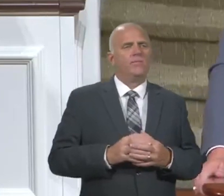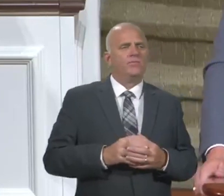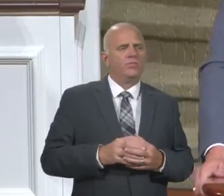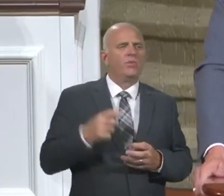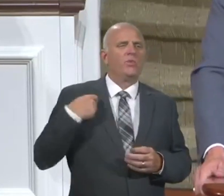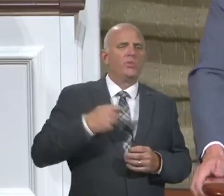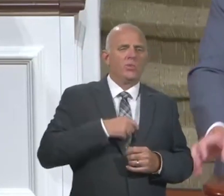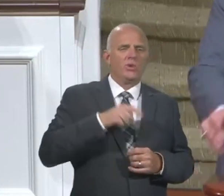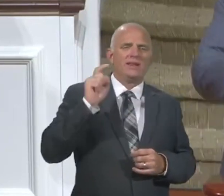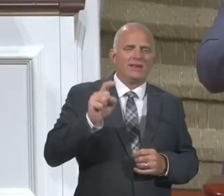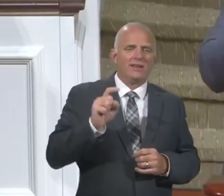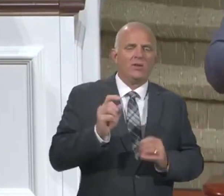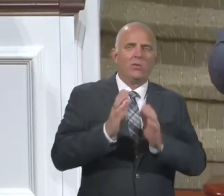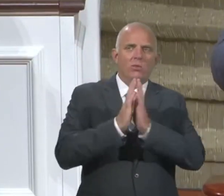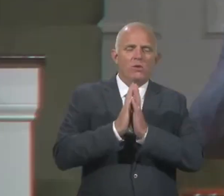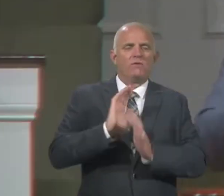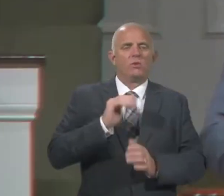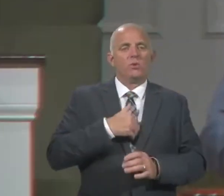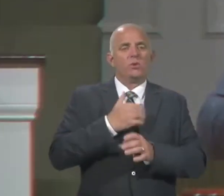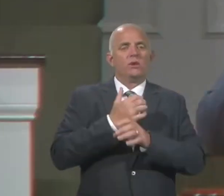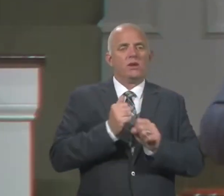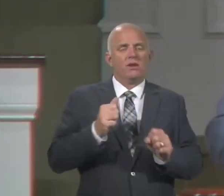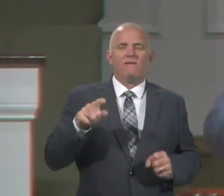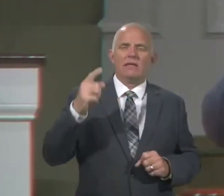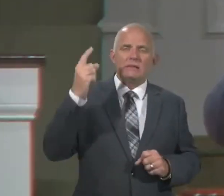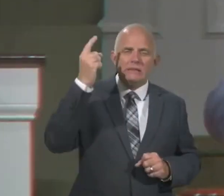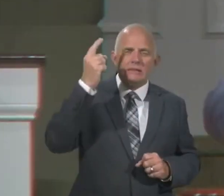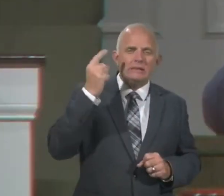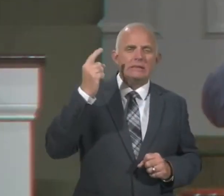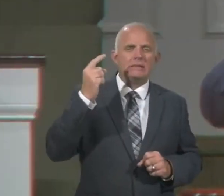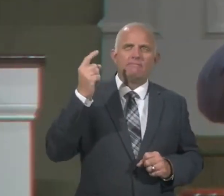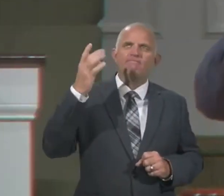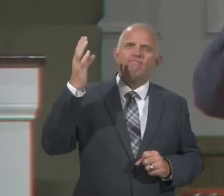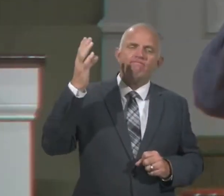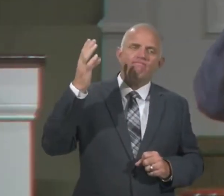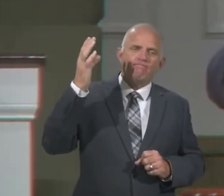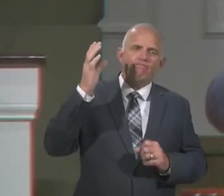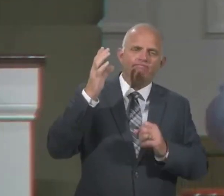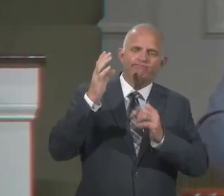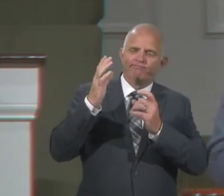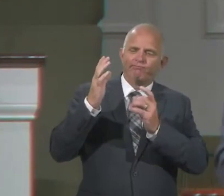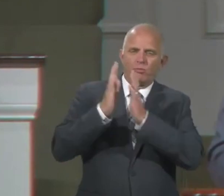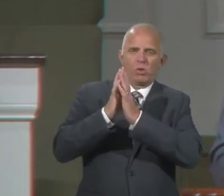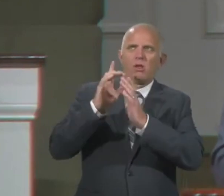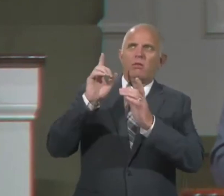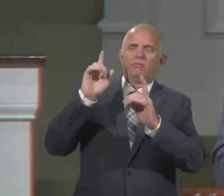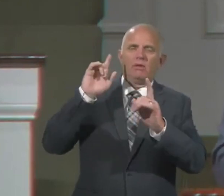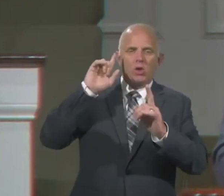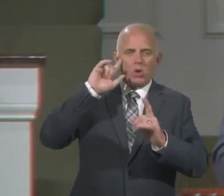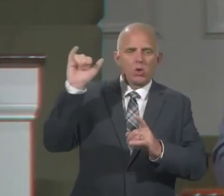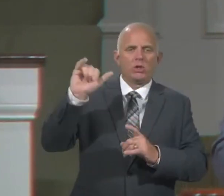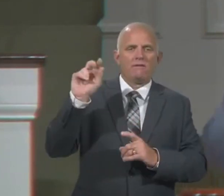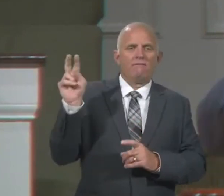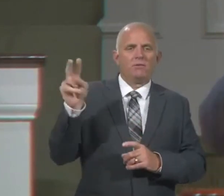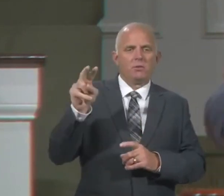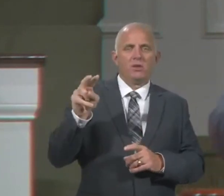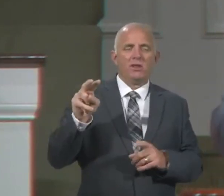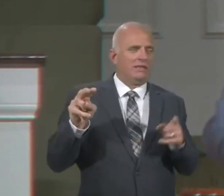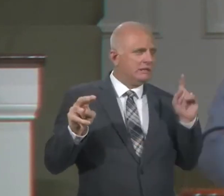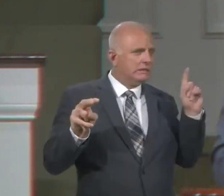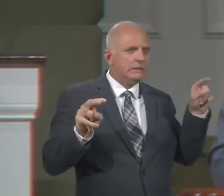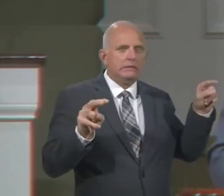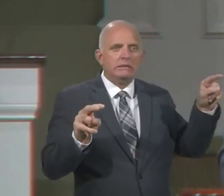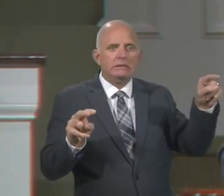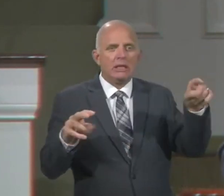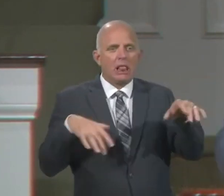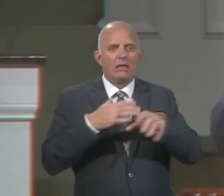for souls to be saved as we think about praying with eternity in view. God, save the lost. God saved the law.